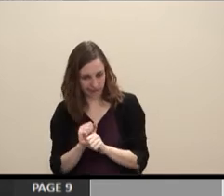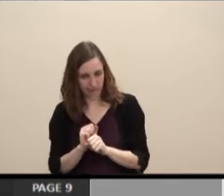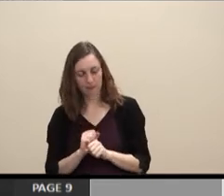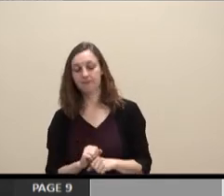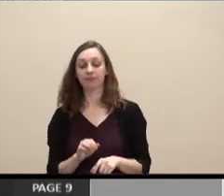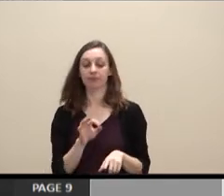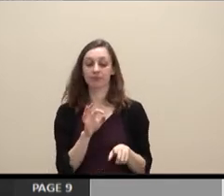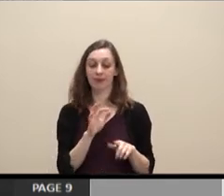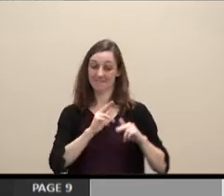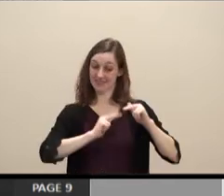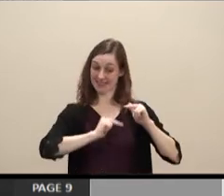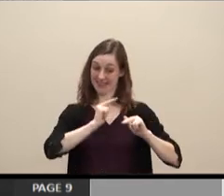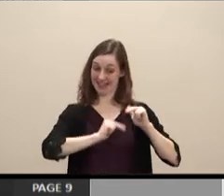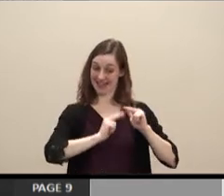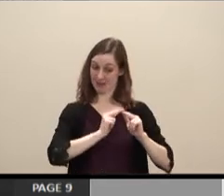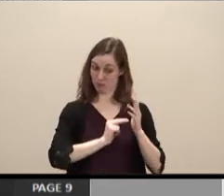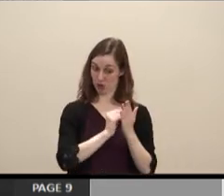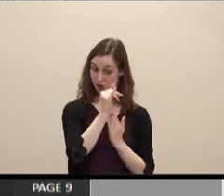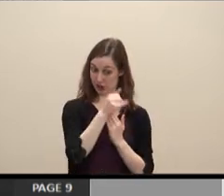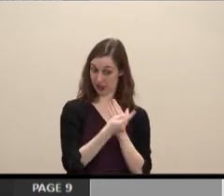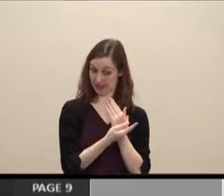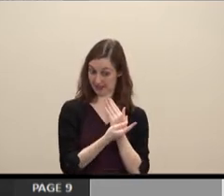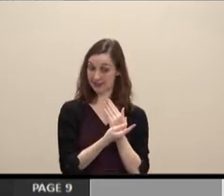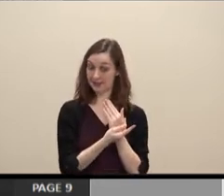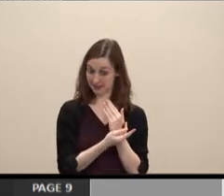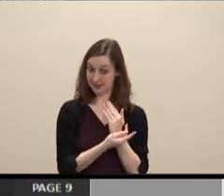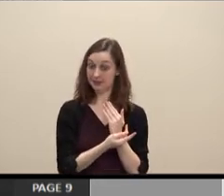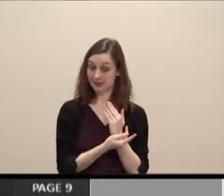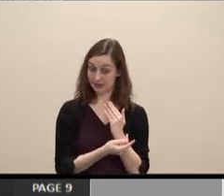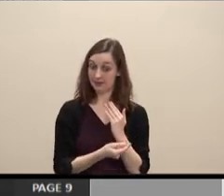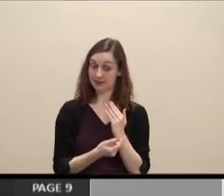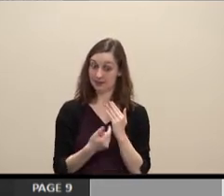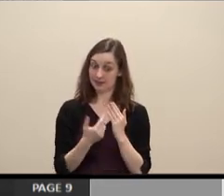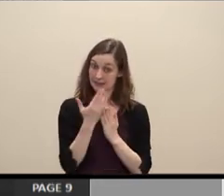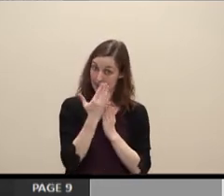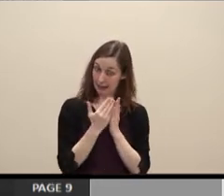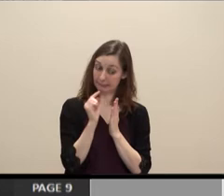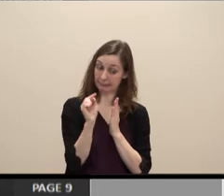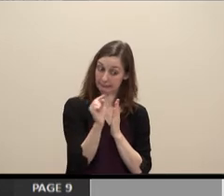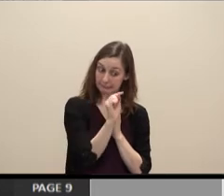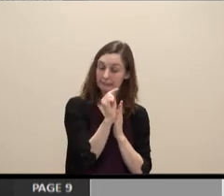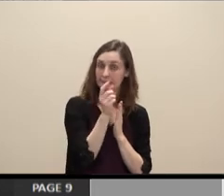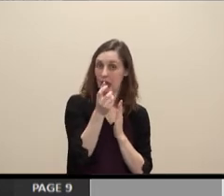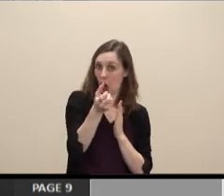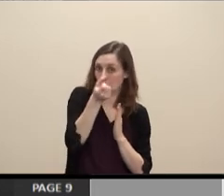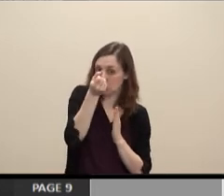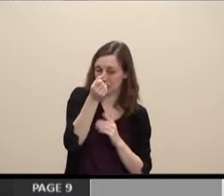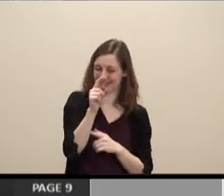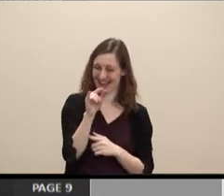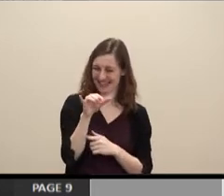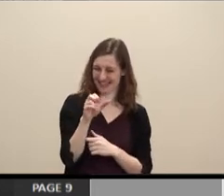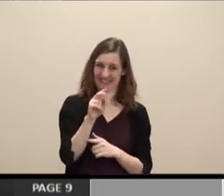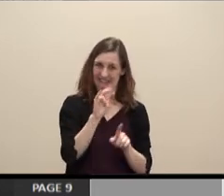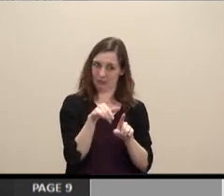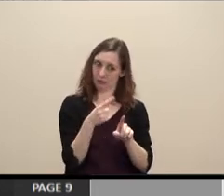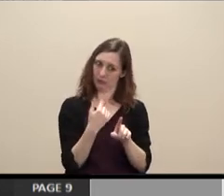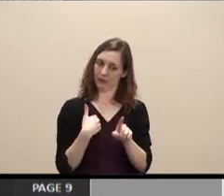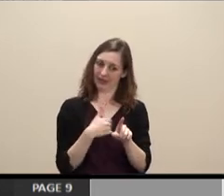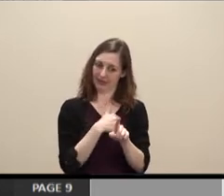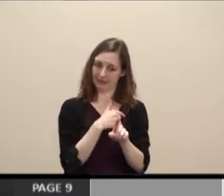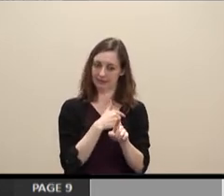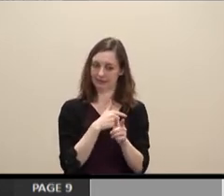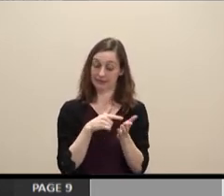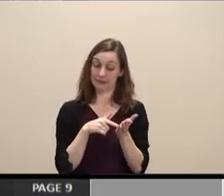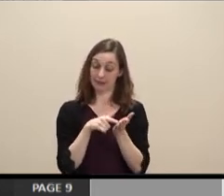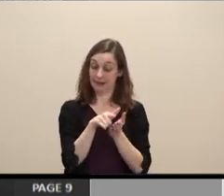facilities projects, because we did actually commit funds for Paul Tyson and some of the other projects last year, so we underspent that